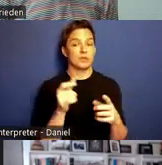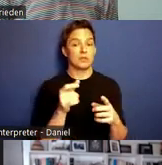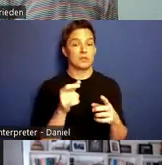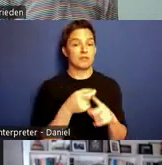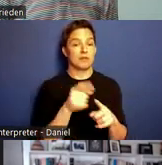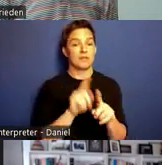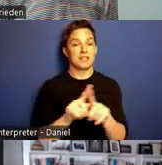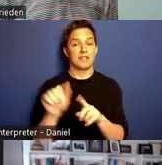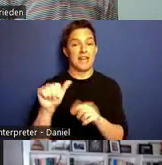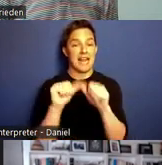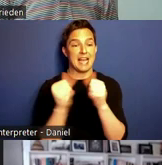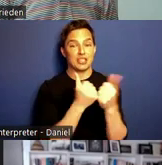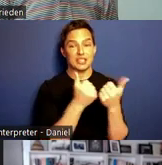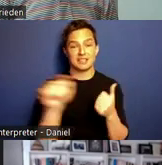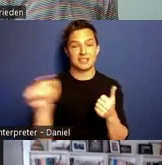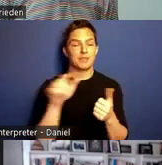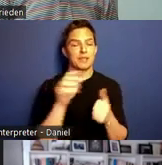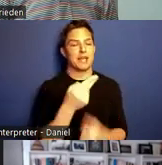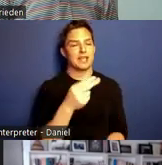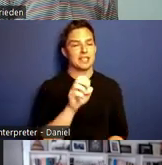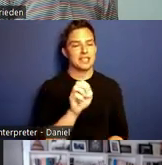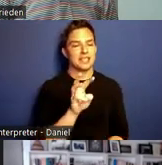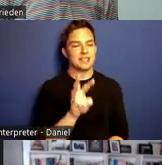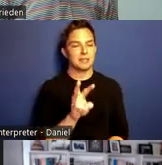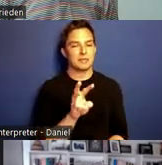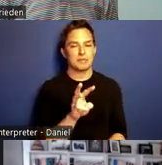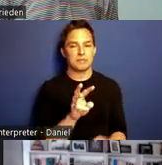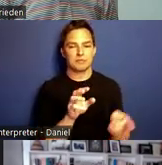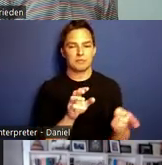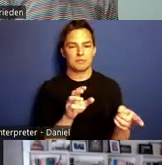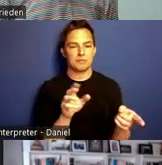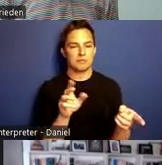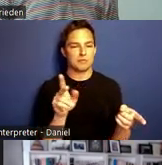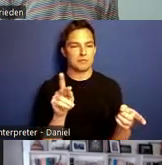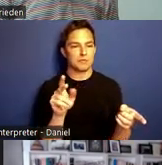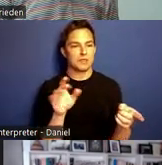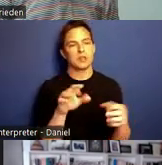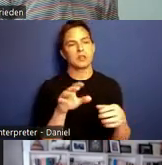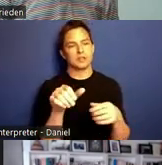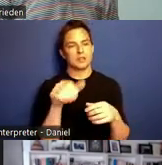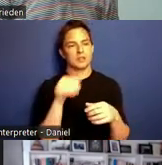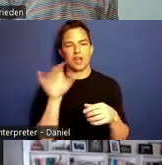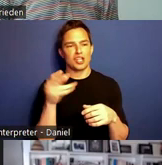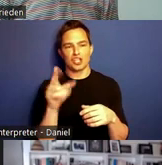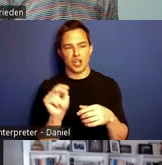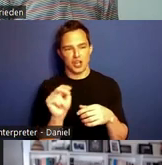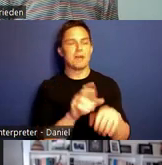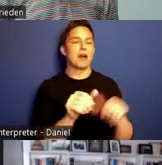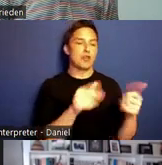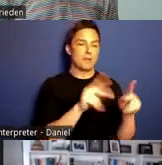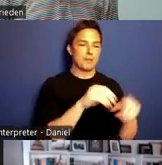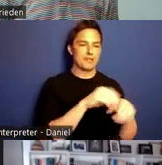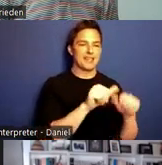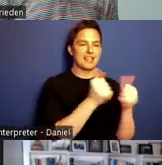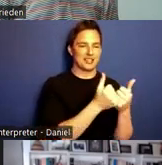agencies, particularly the HEW, not John, not other folks within the agencies who were calling